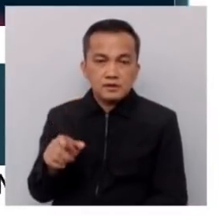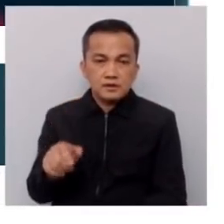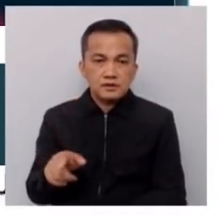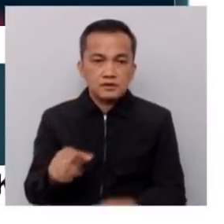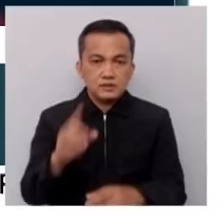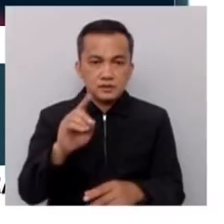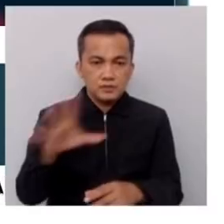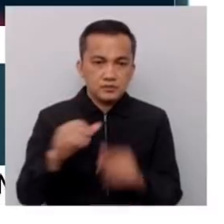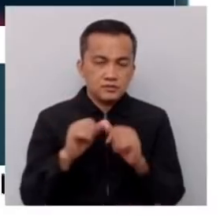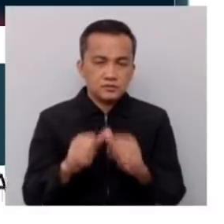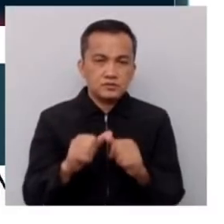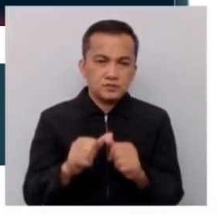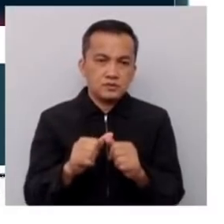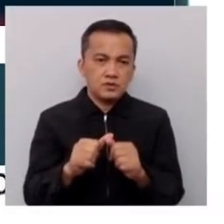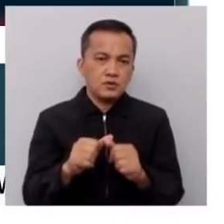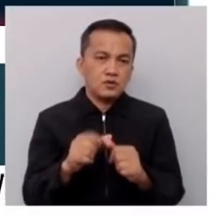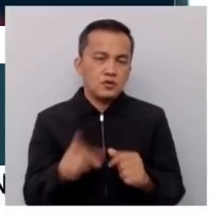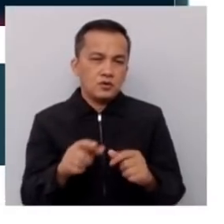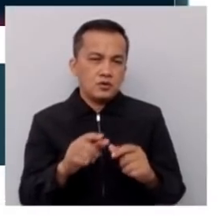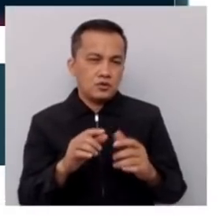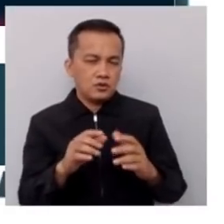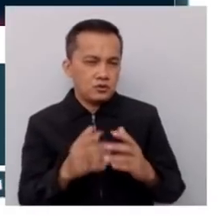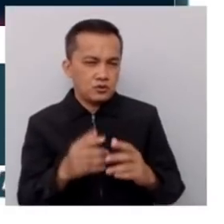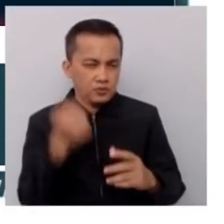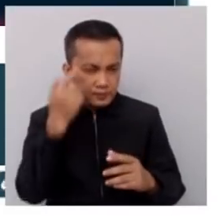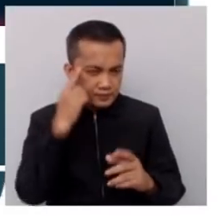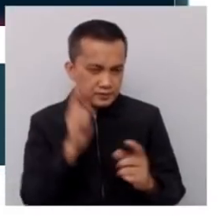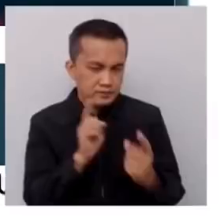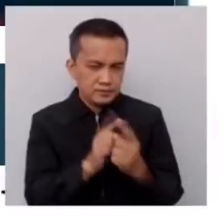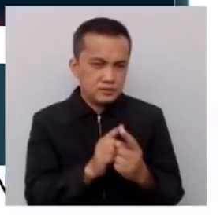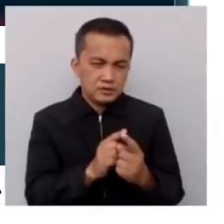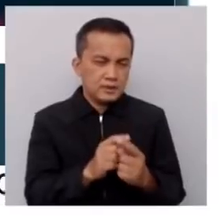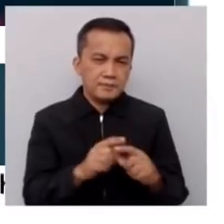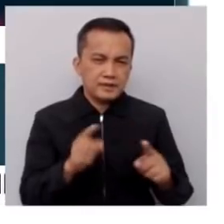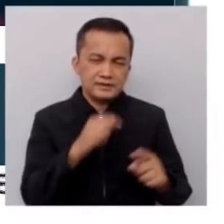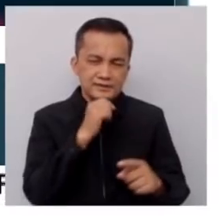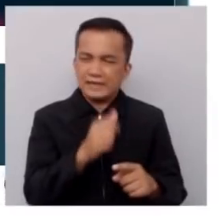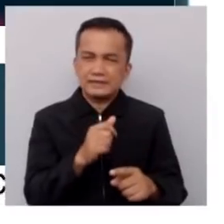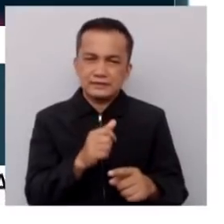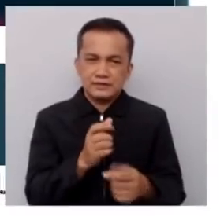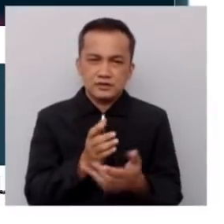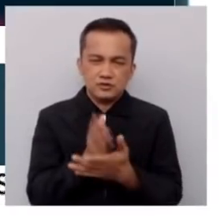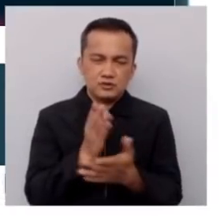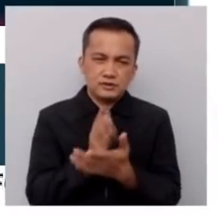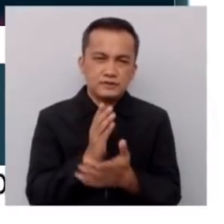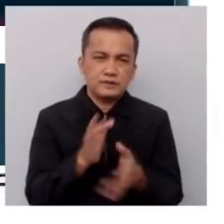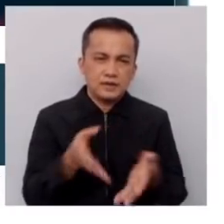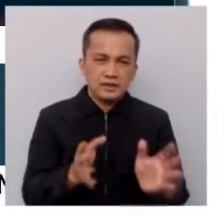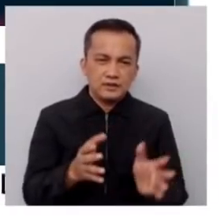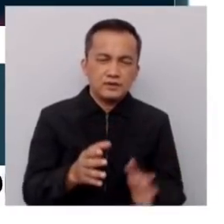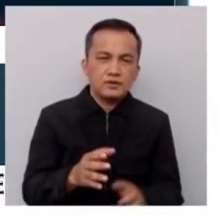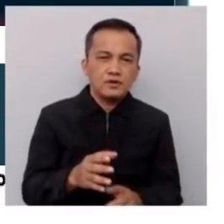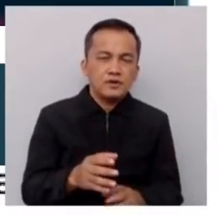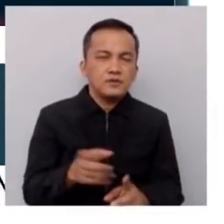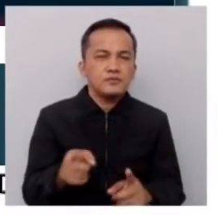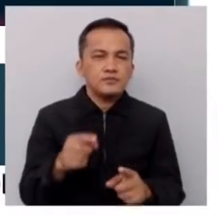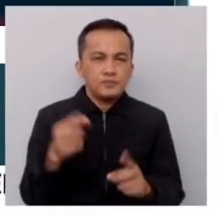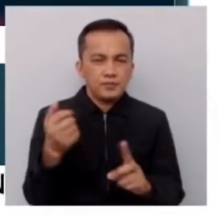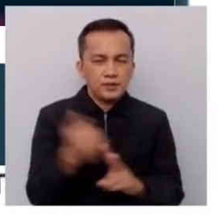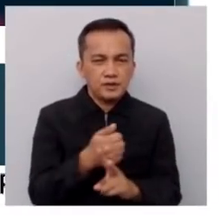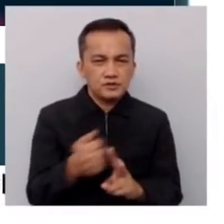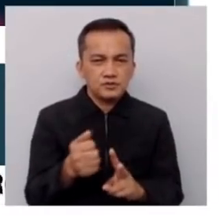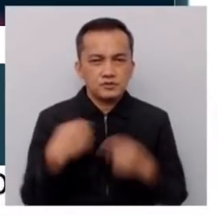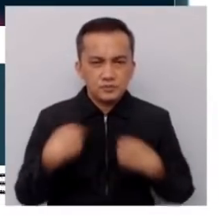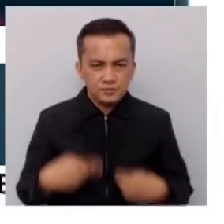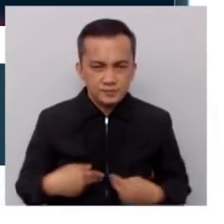approach, but she will in no way tolerate abuses against human rights and red tagging, especially considering that she used to be the chairperson of